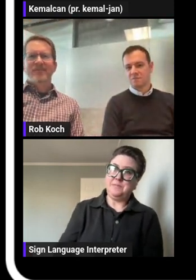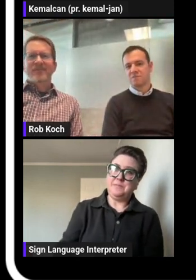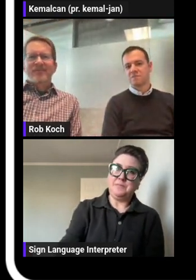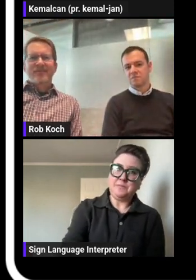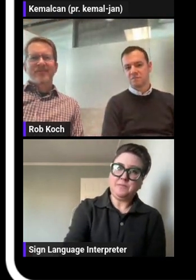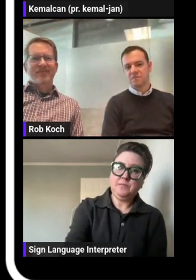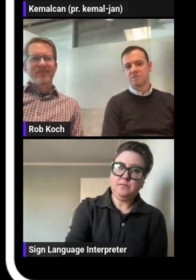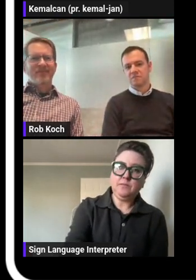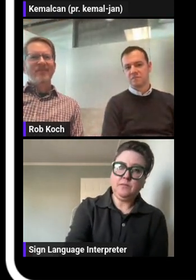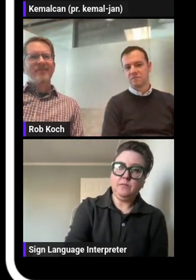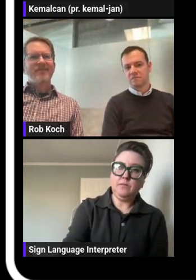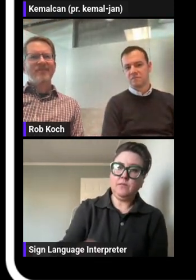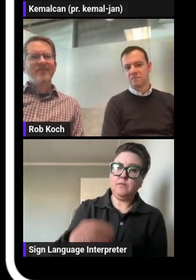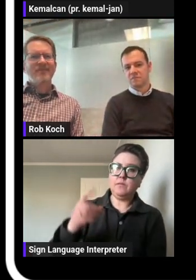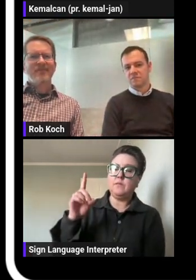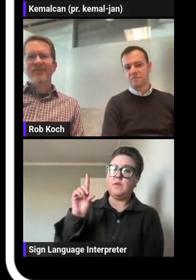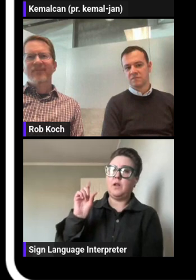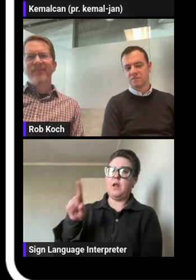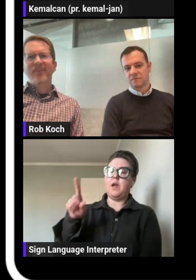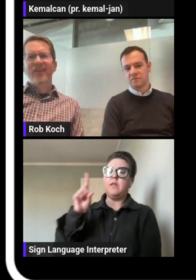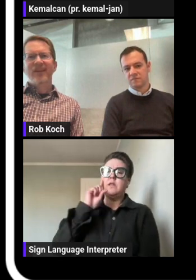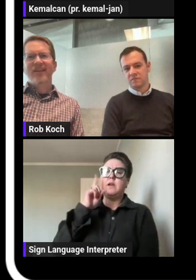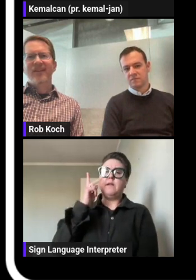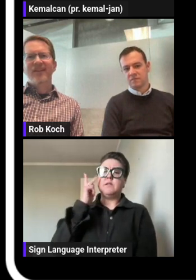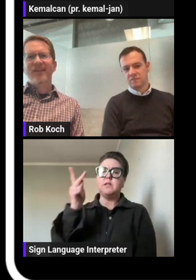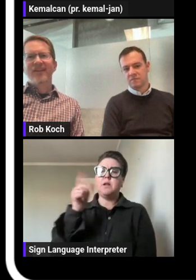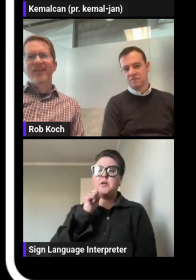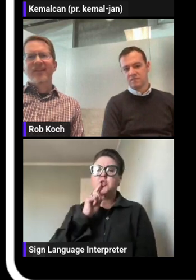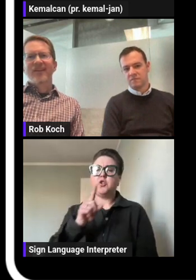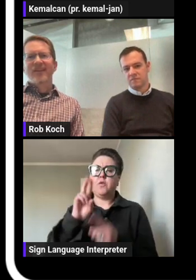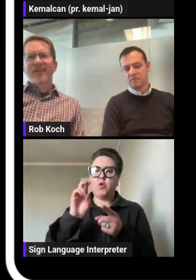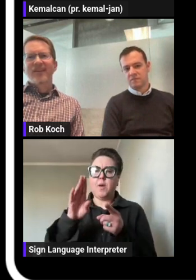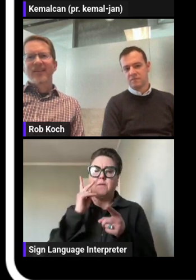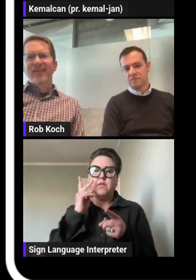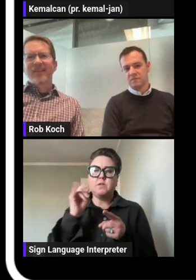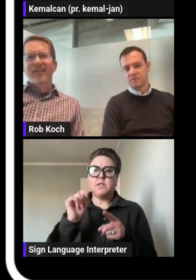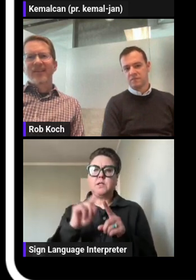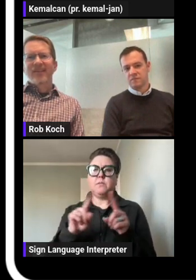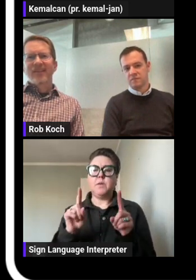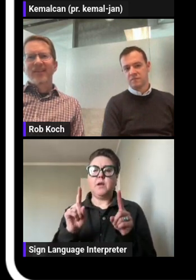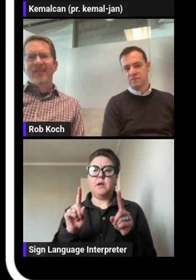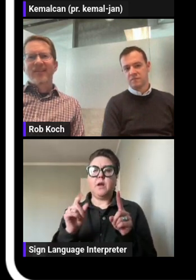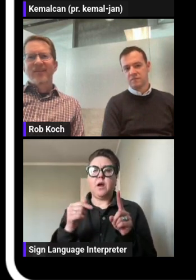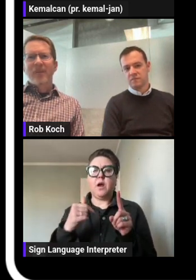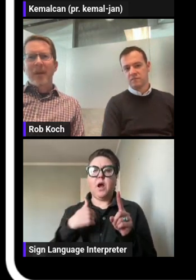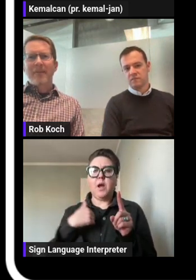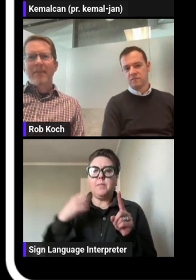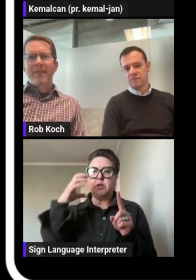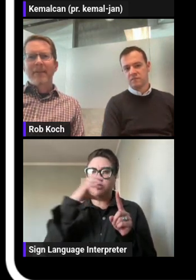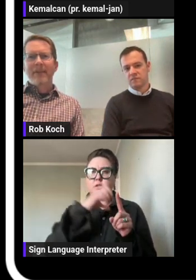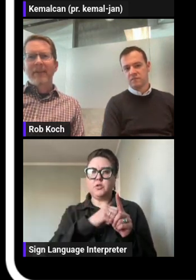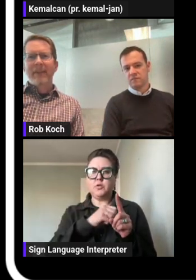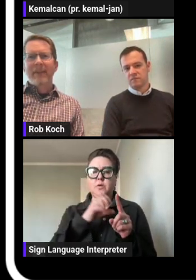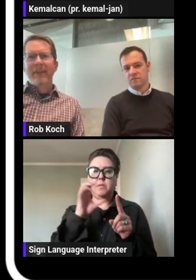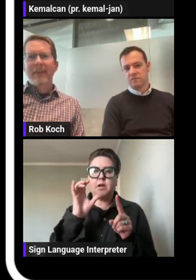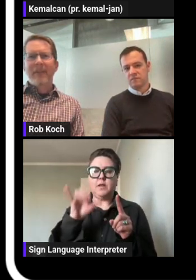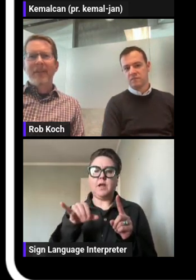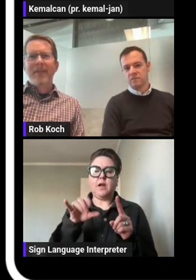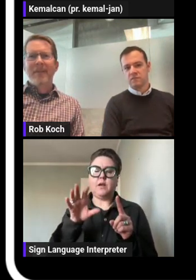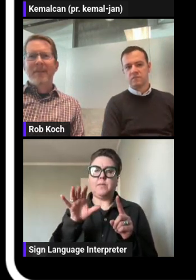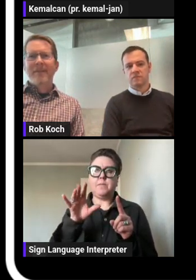There's I think I've seen it. I'm not sure if you've seen it, Rob, but I'm assuming the domain,